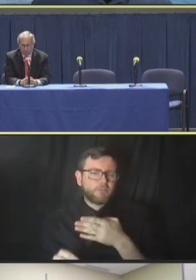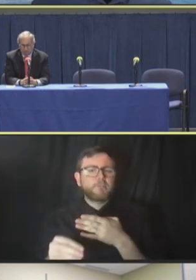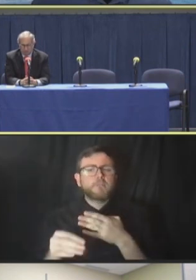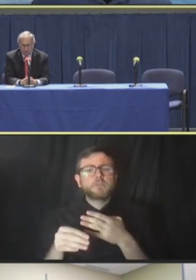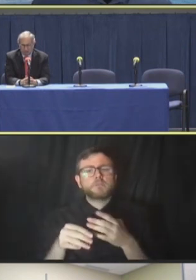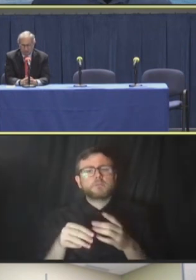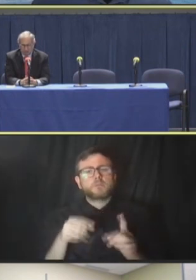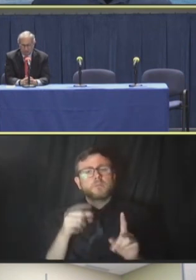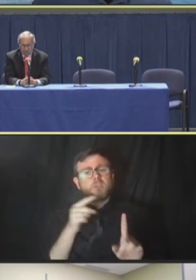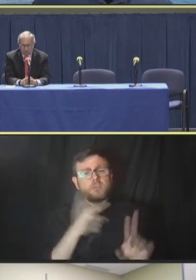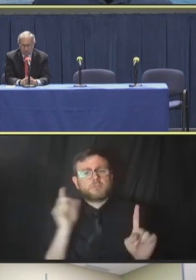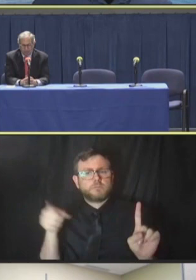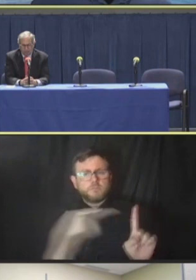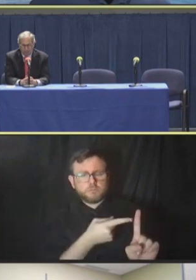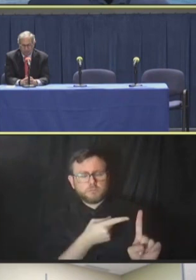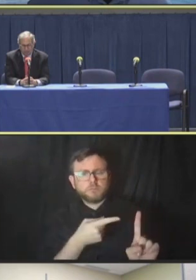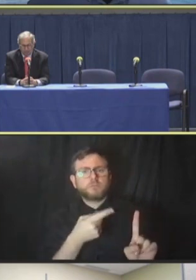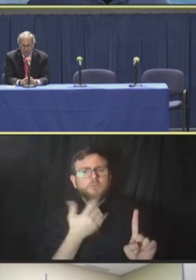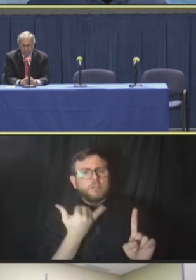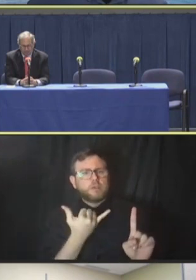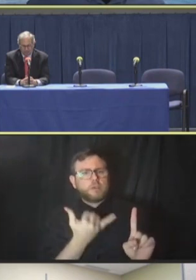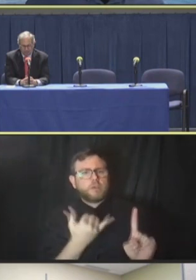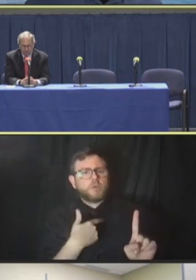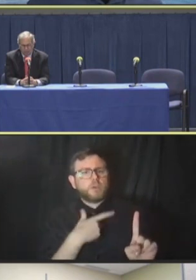here is we need to really focus on